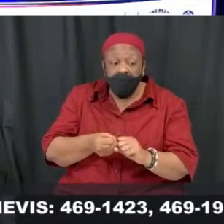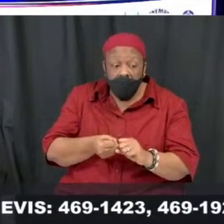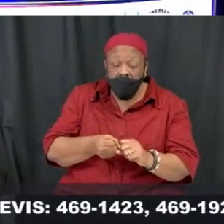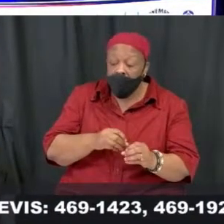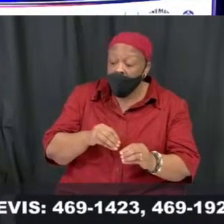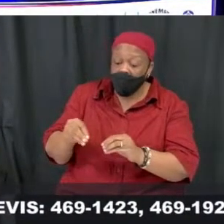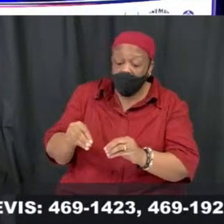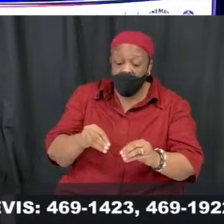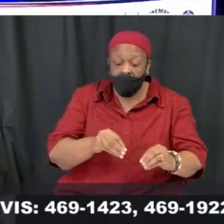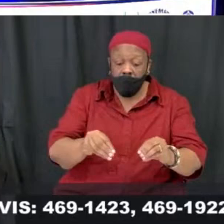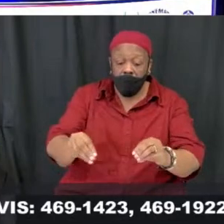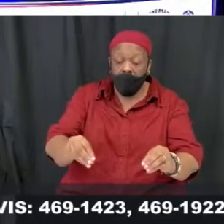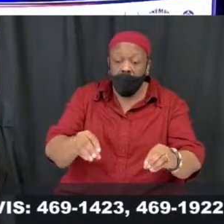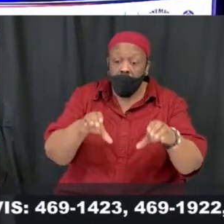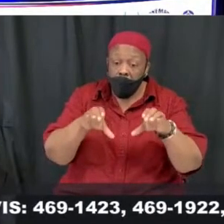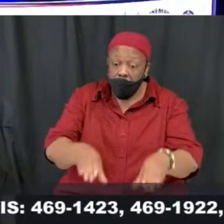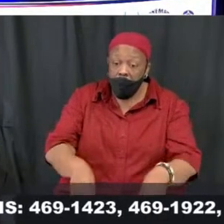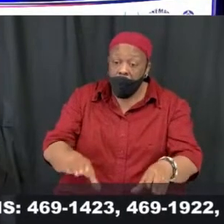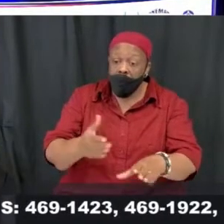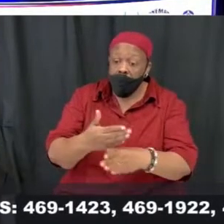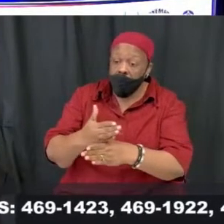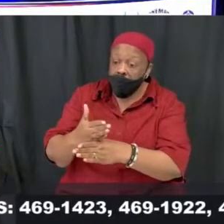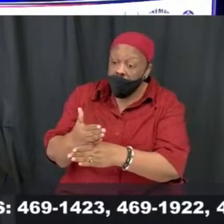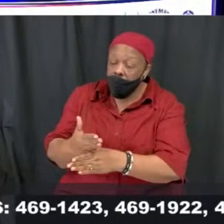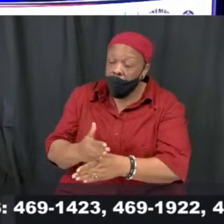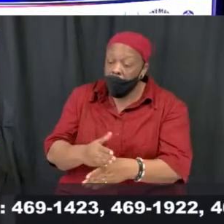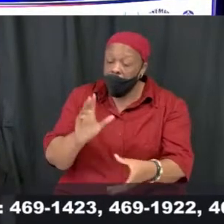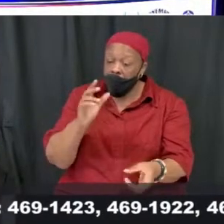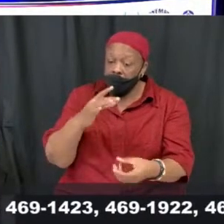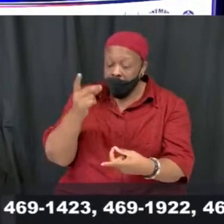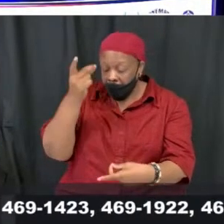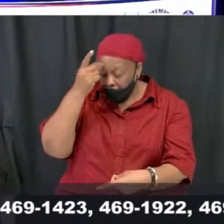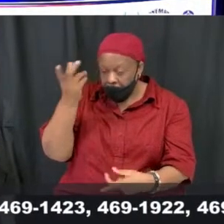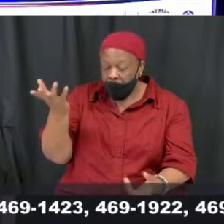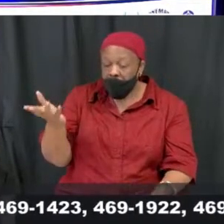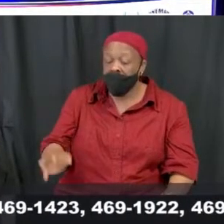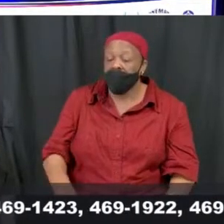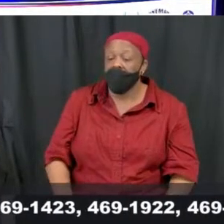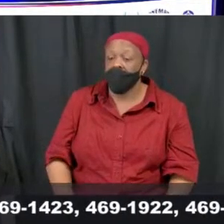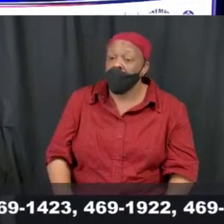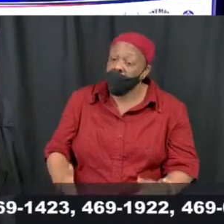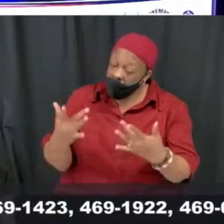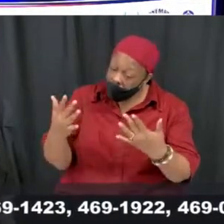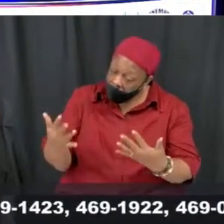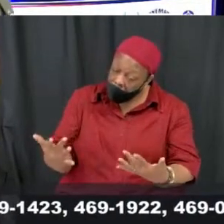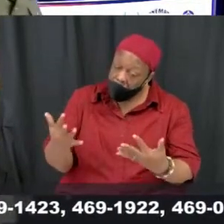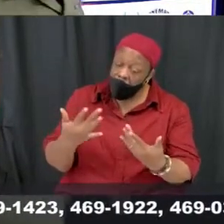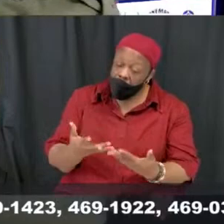with the directions and stay at home until you're given the clear to move about. Thank you.